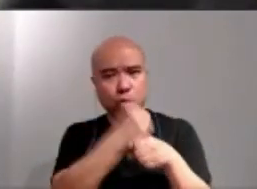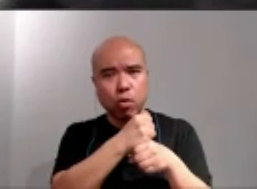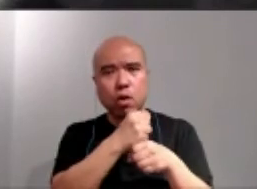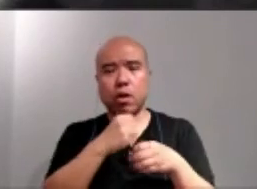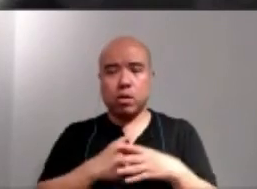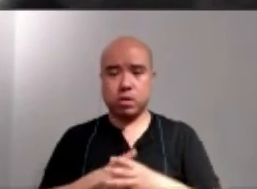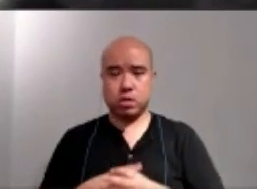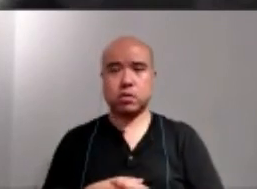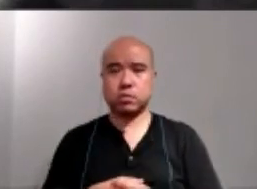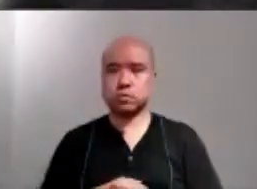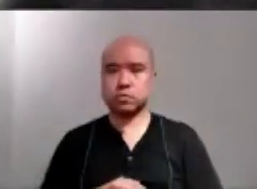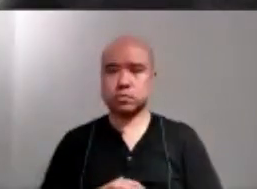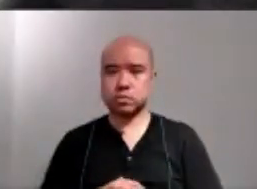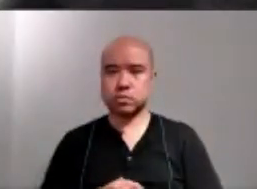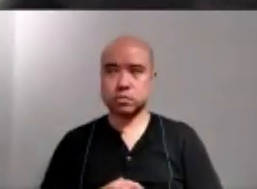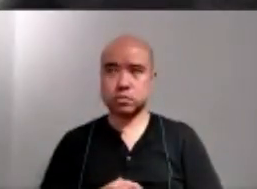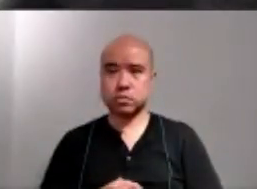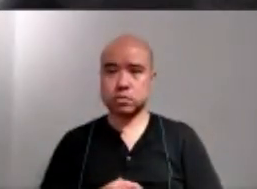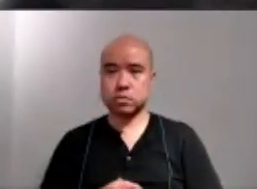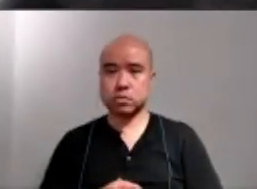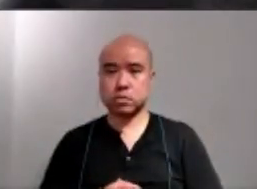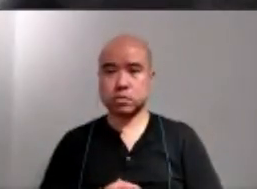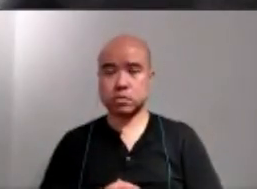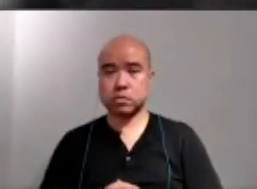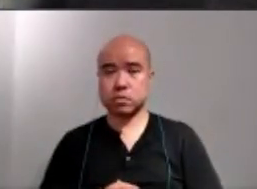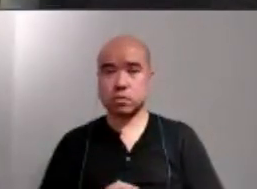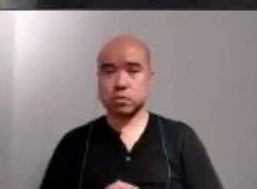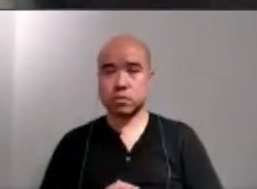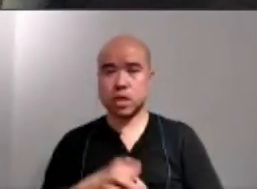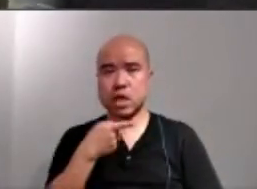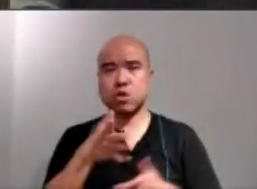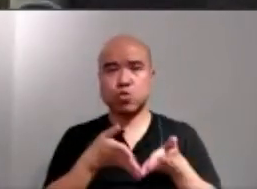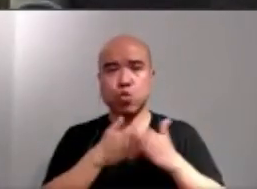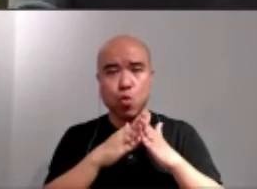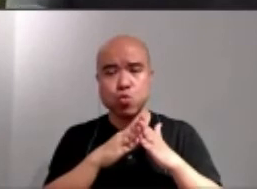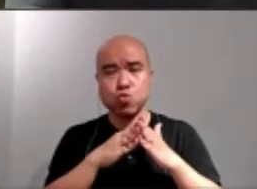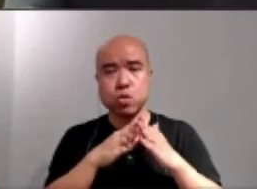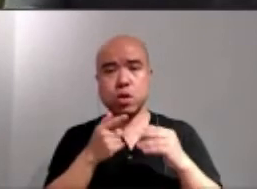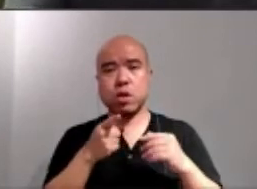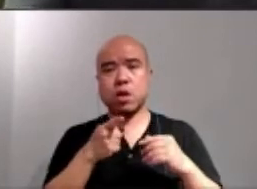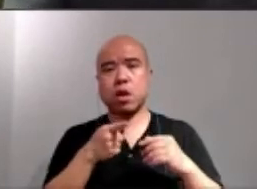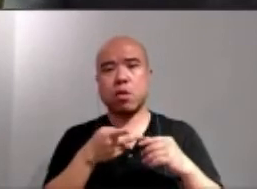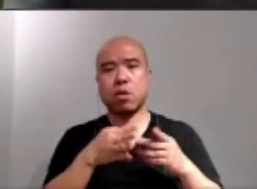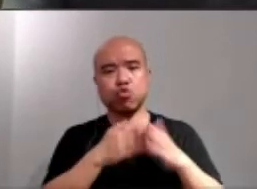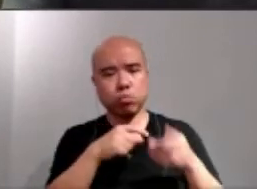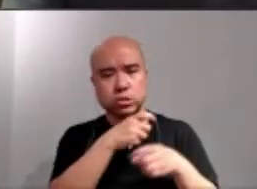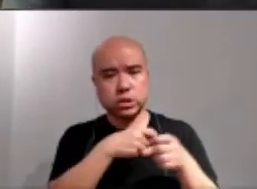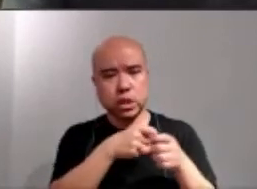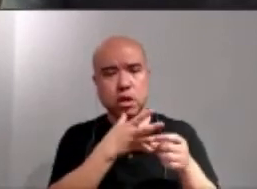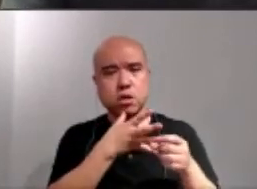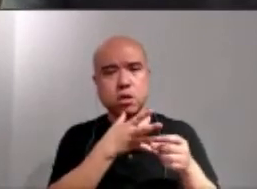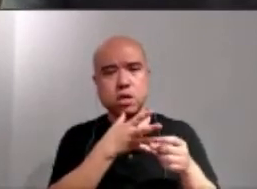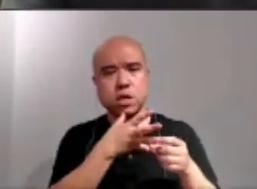starting their own business can be one of the way to overcome those kind of situation. However, as you know, to start a